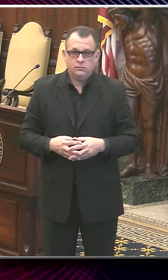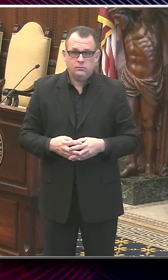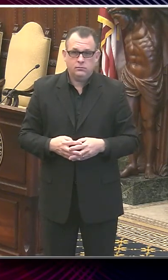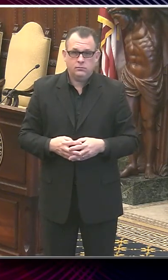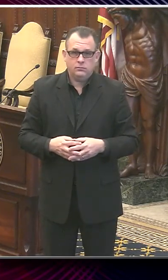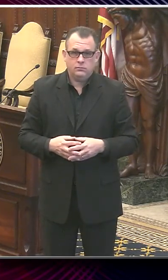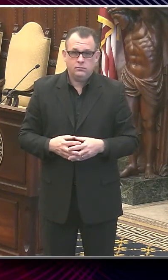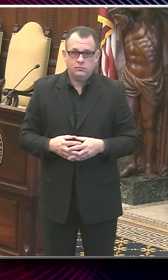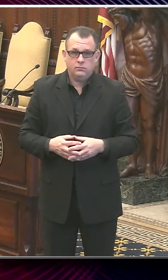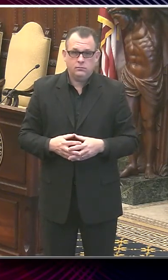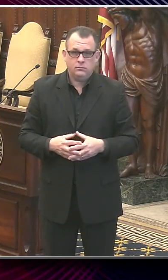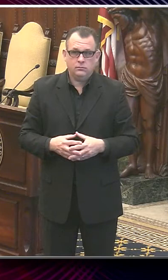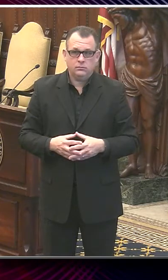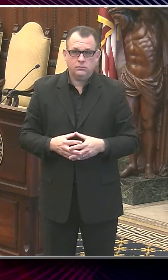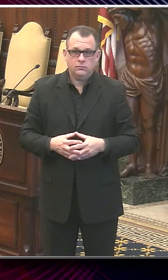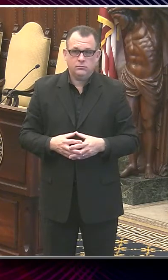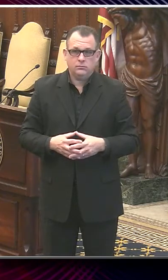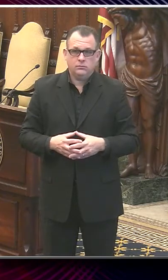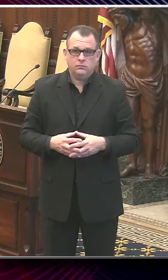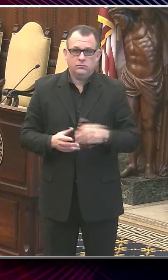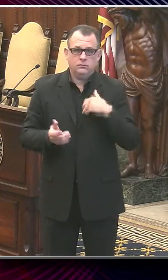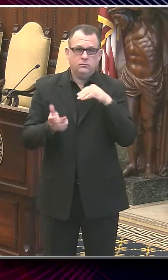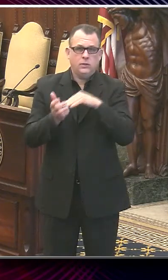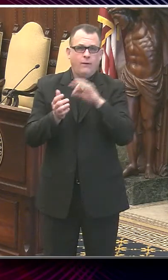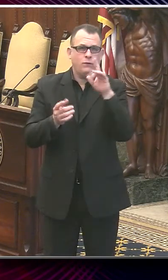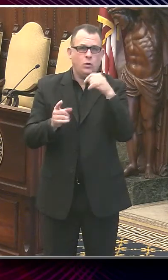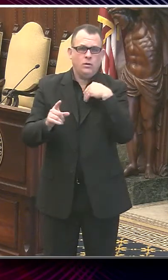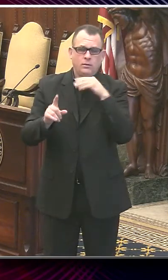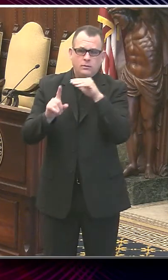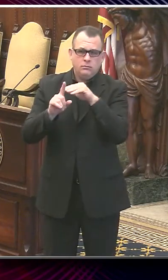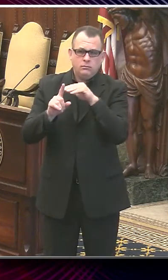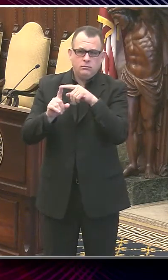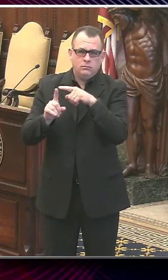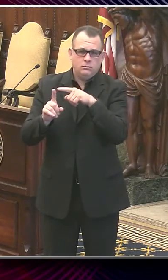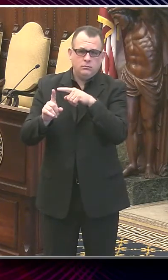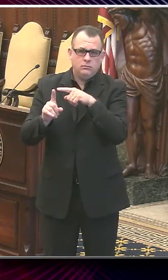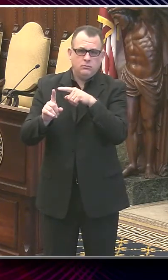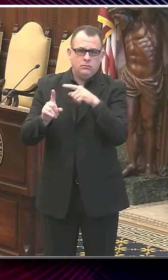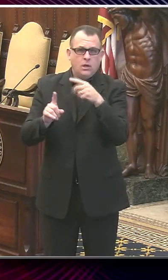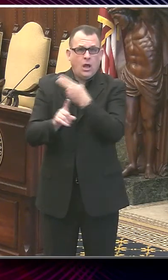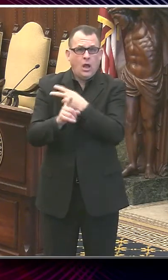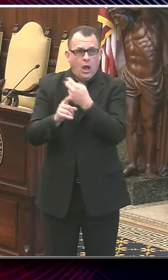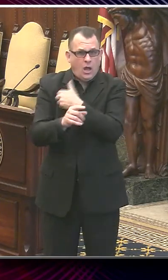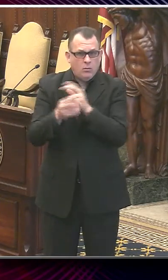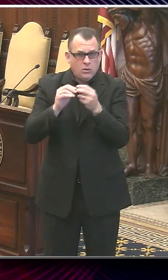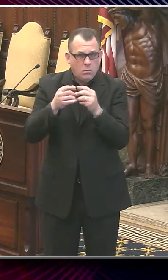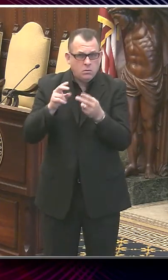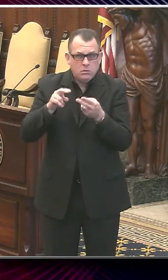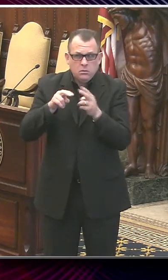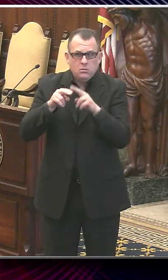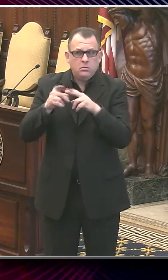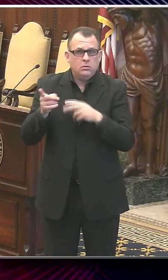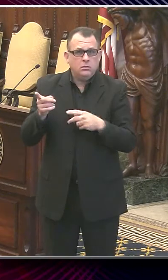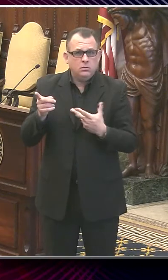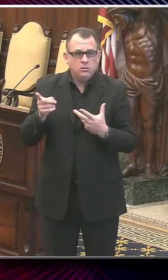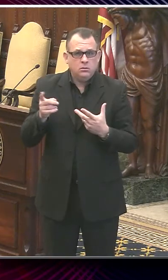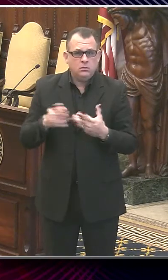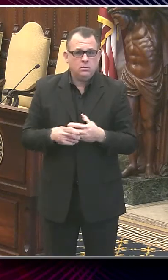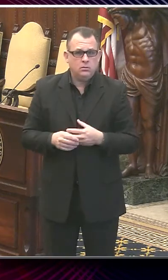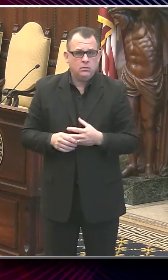Hi. Dr. Farley, a question on the hospitalizations. You mentioned they were increasing. Is